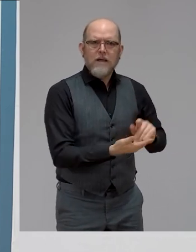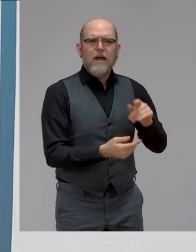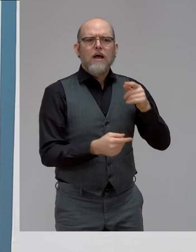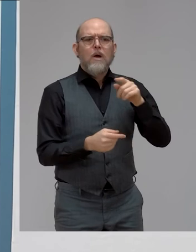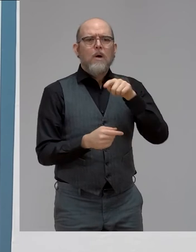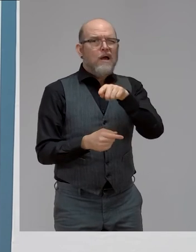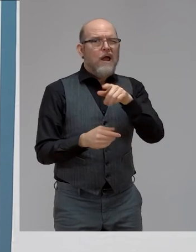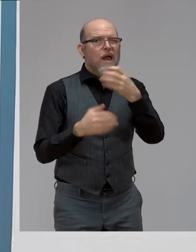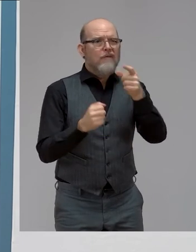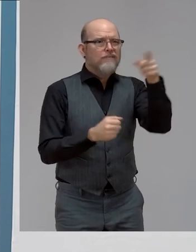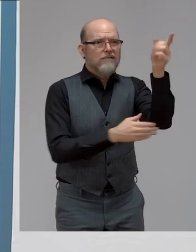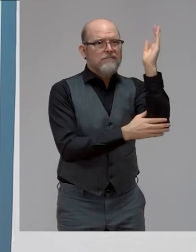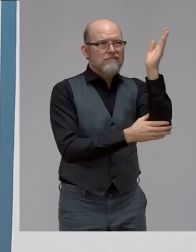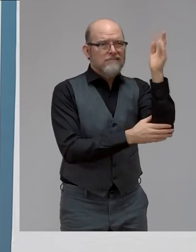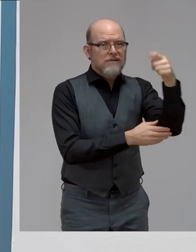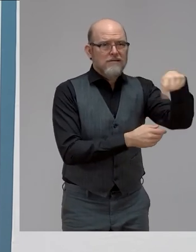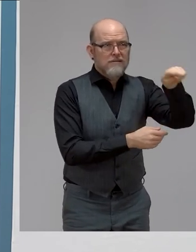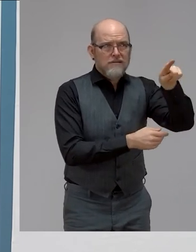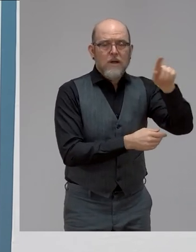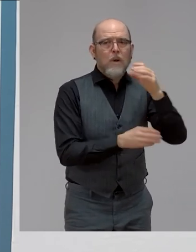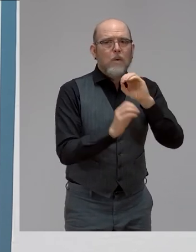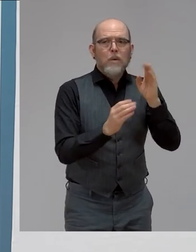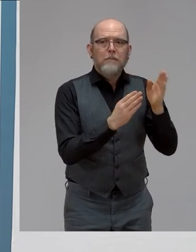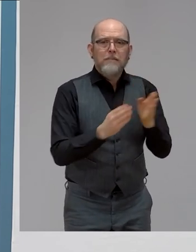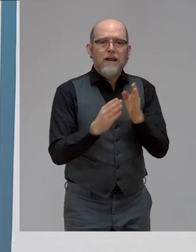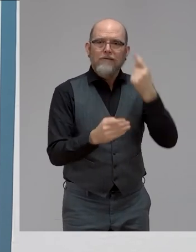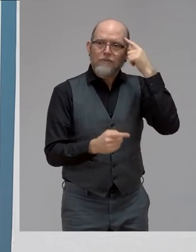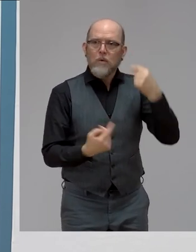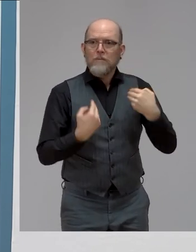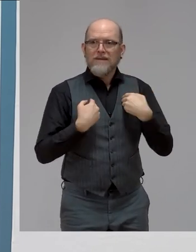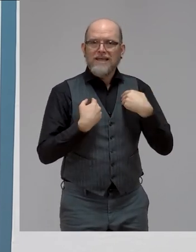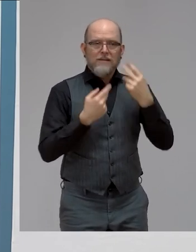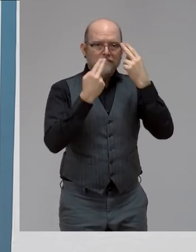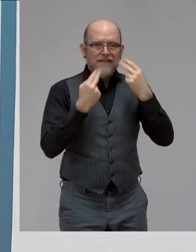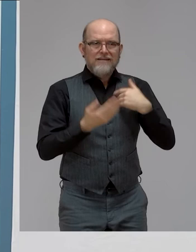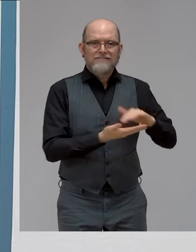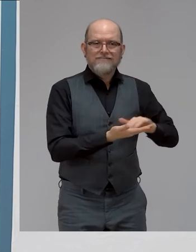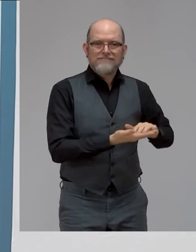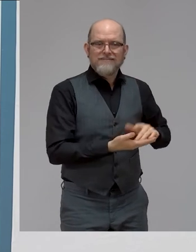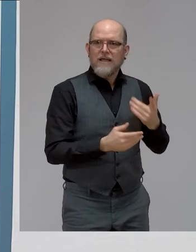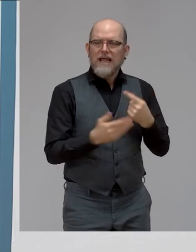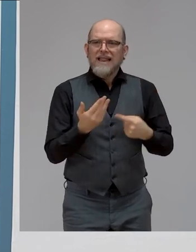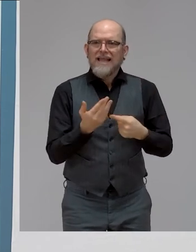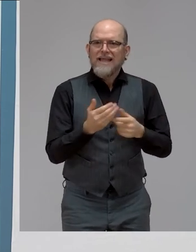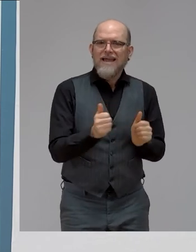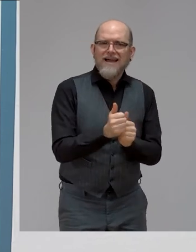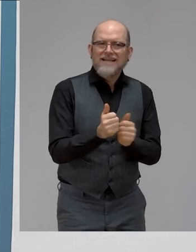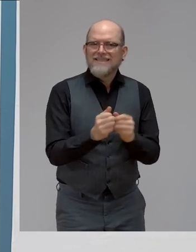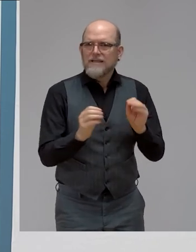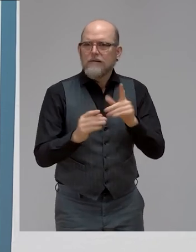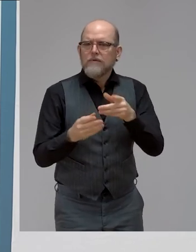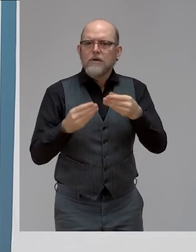persons. There are now many auxiliary devices and software for text